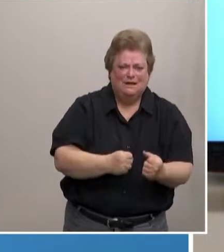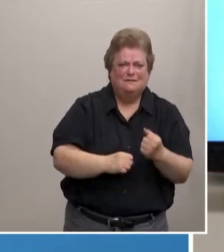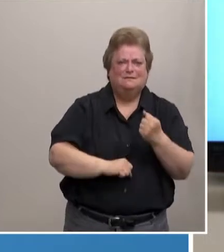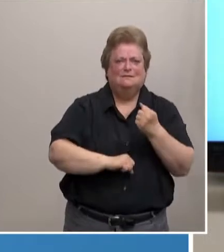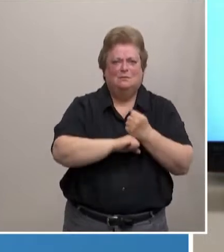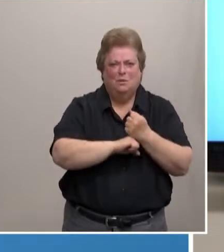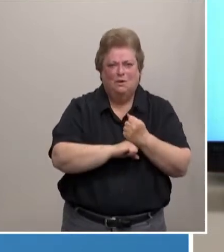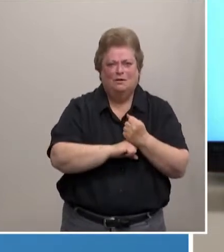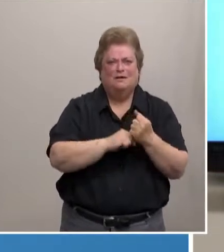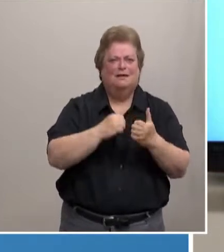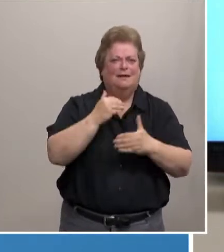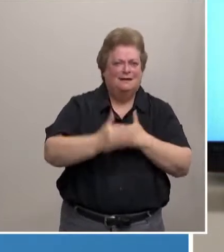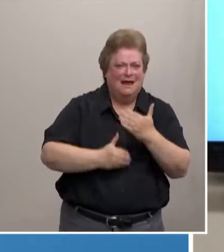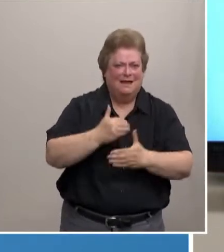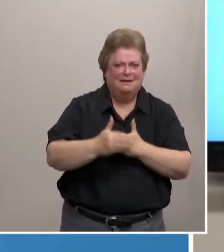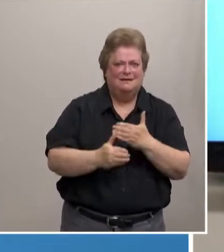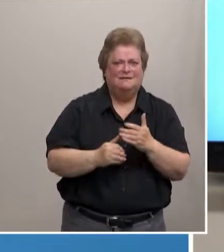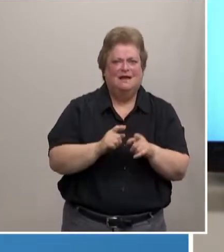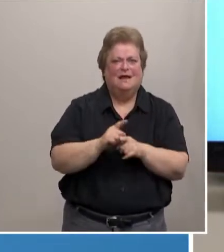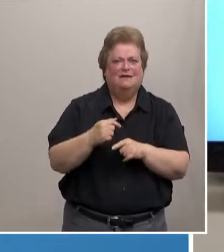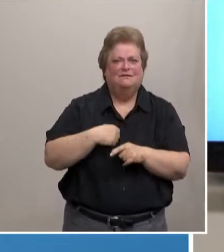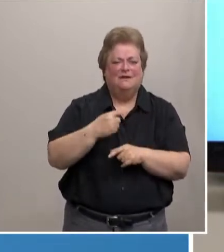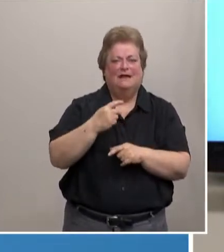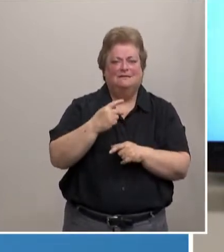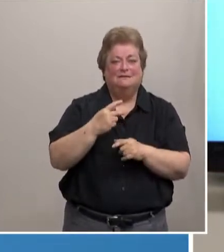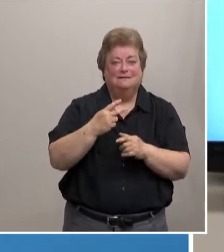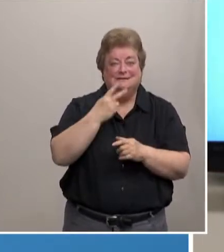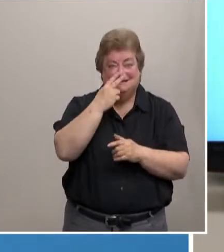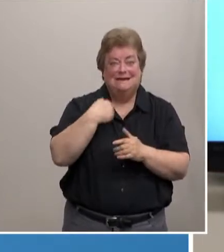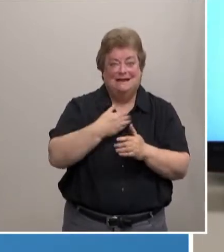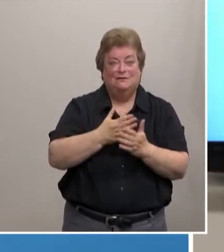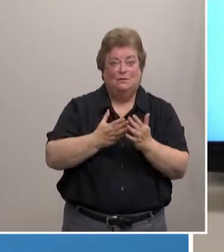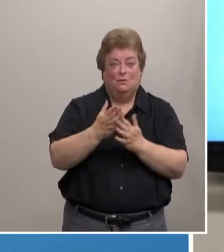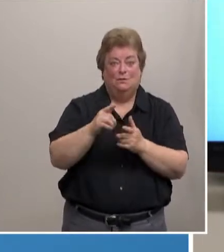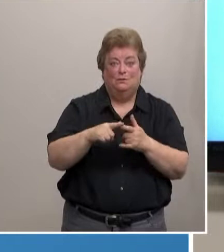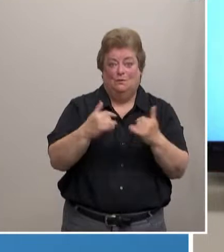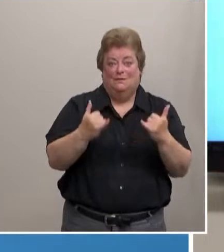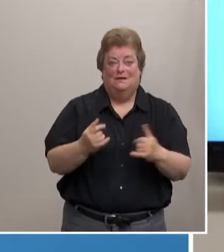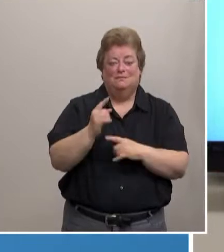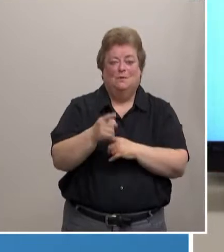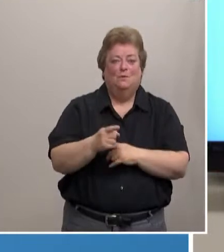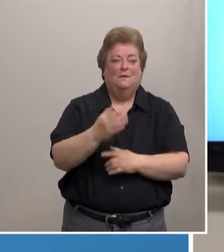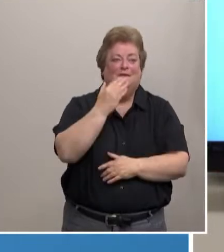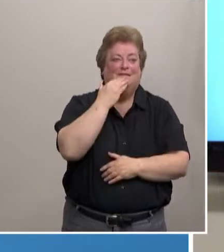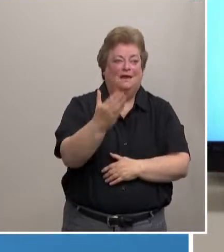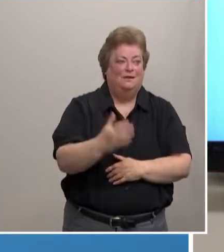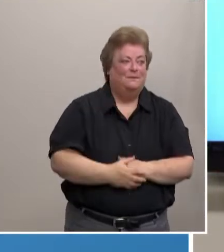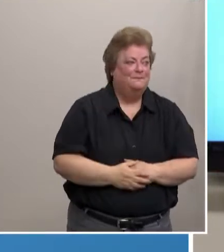grace, and the kindness that has seen us through to this moment. Thank you.